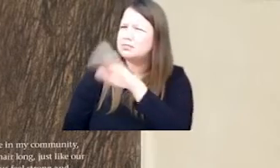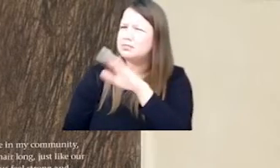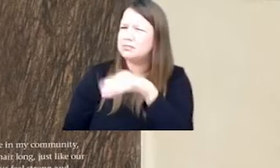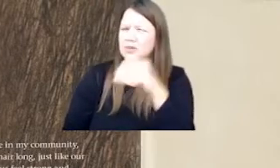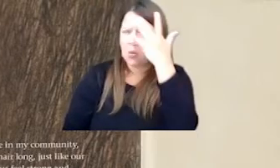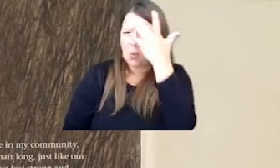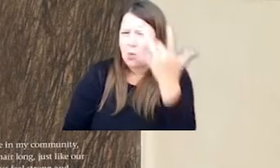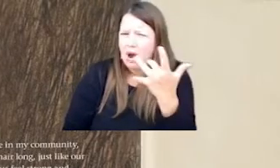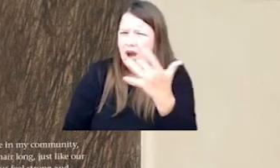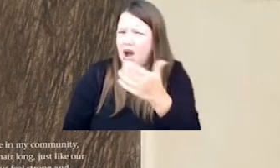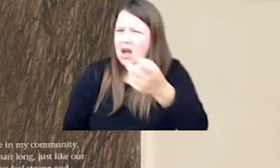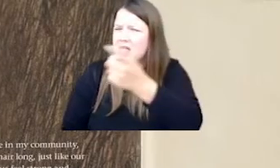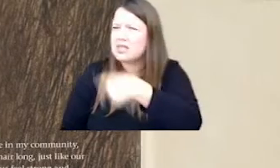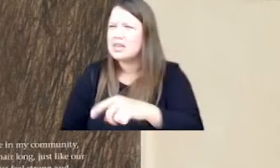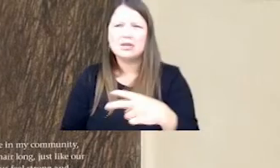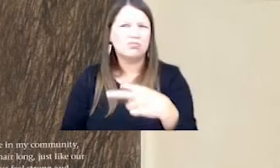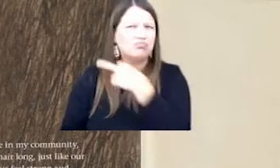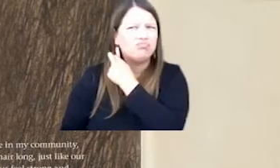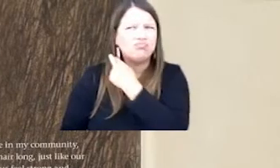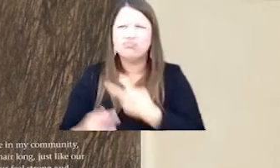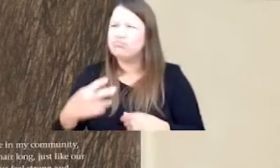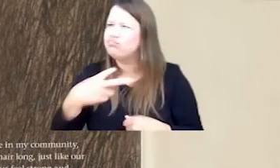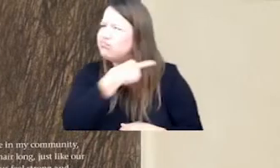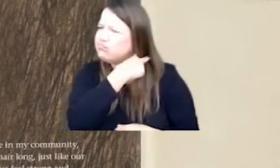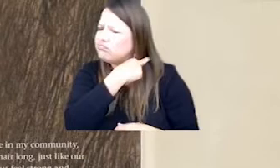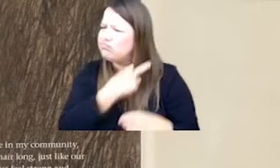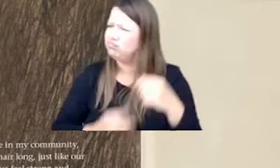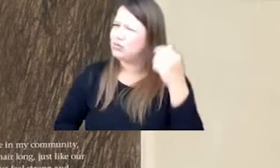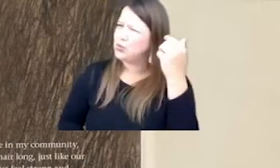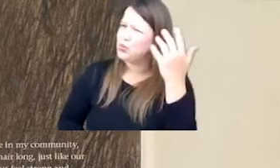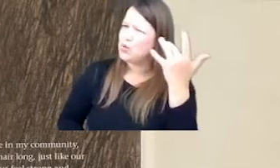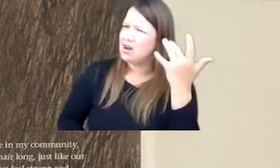Why did you have to wear your hair like that? I asked.